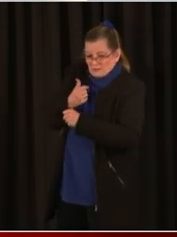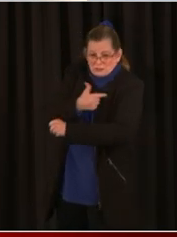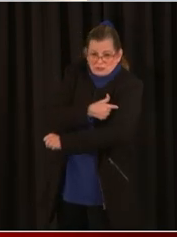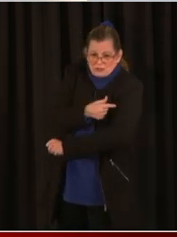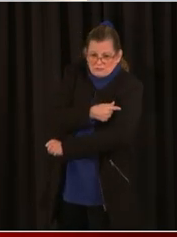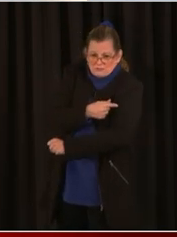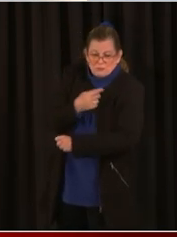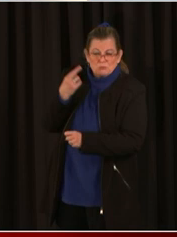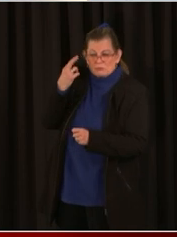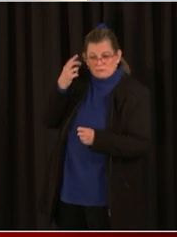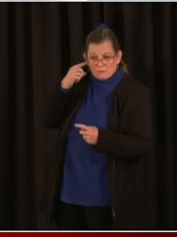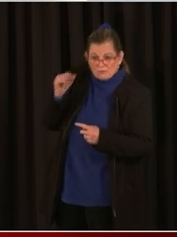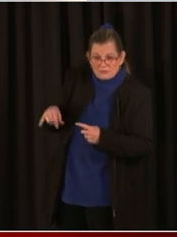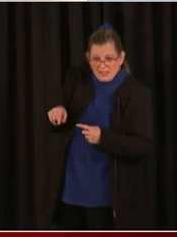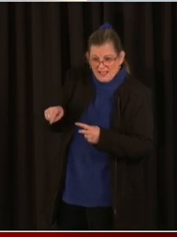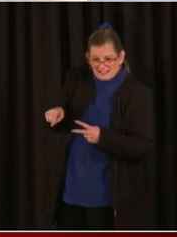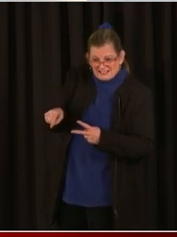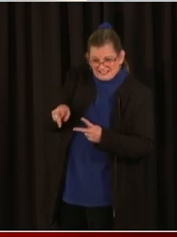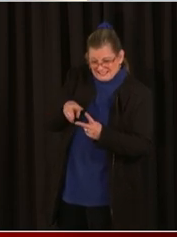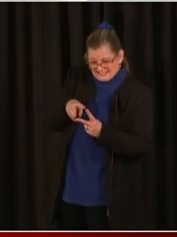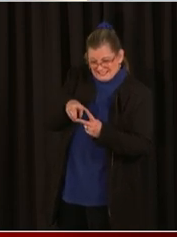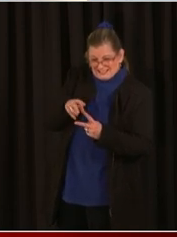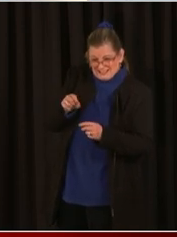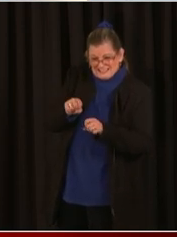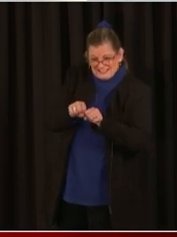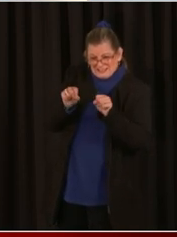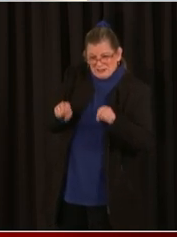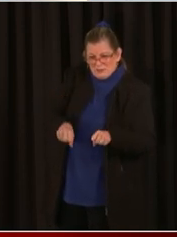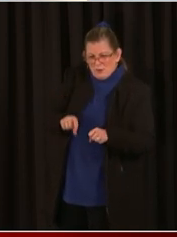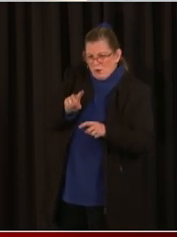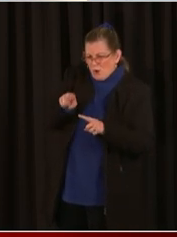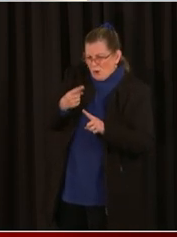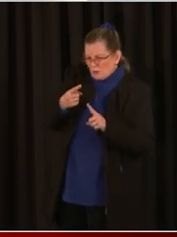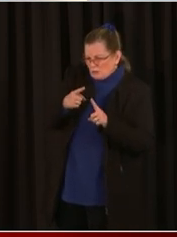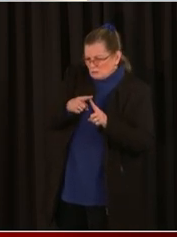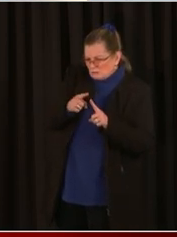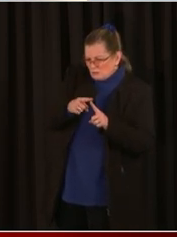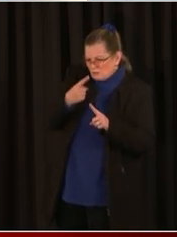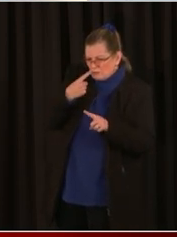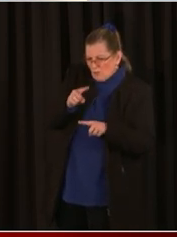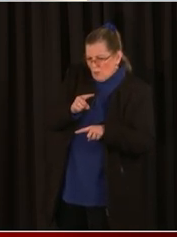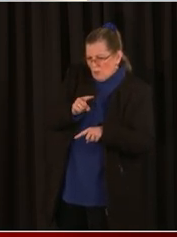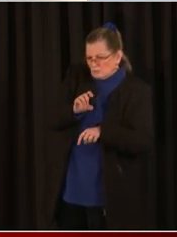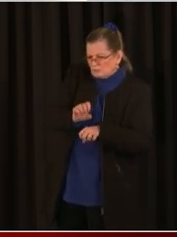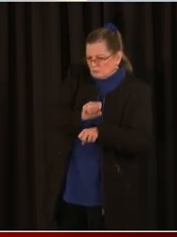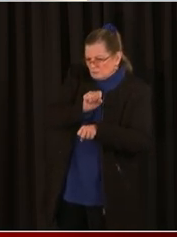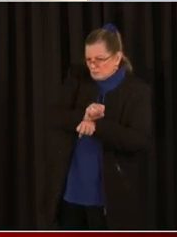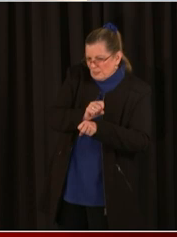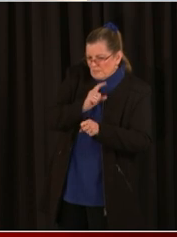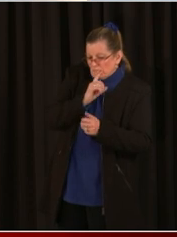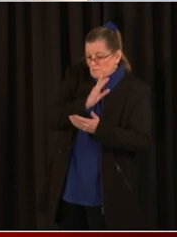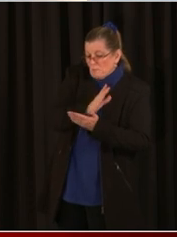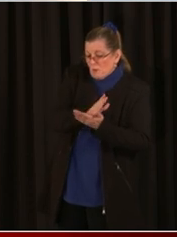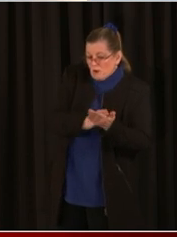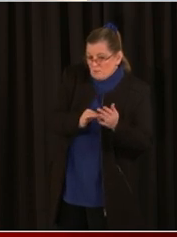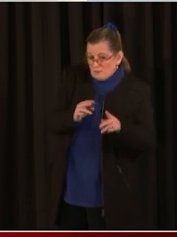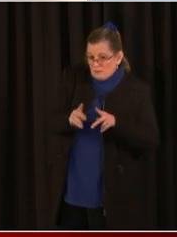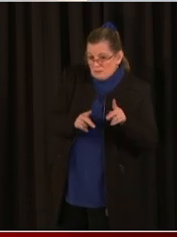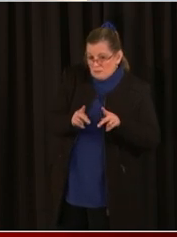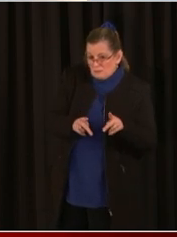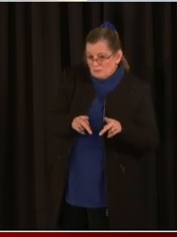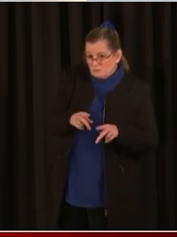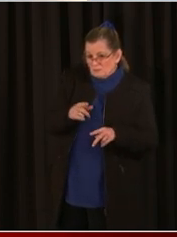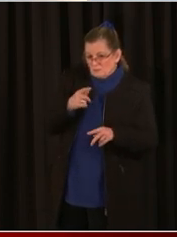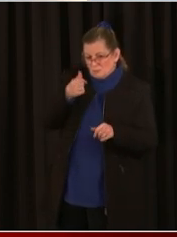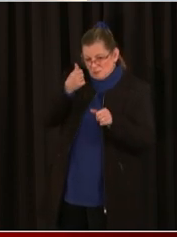reasons for that. That system is only used to schedule appointments for a portion of the population. If you will